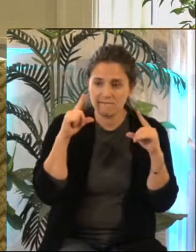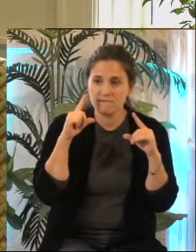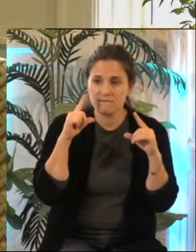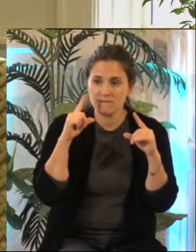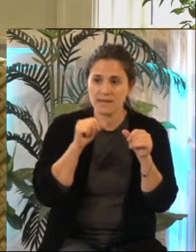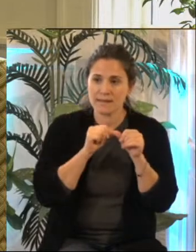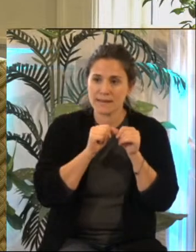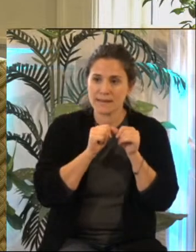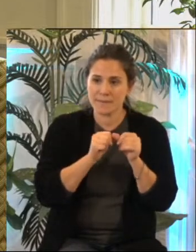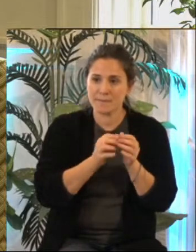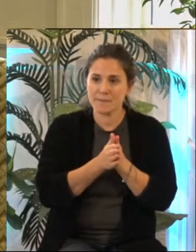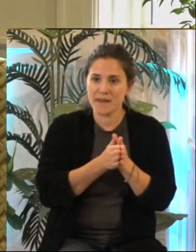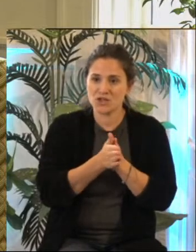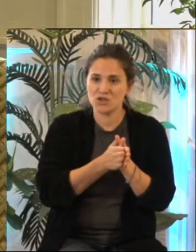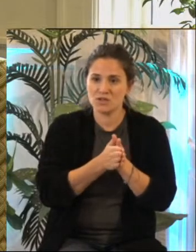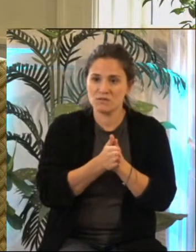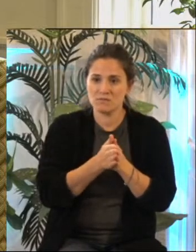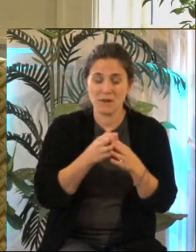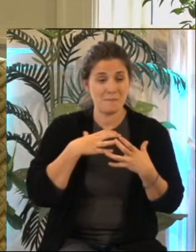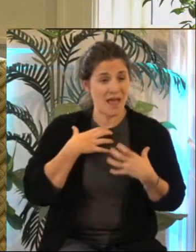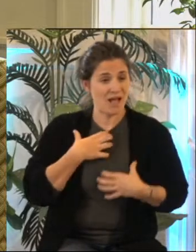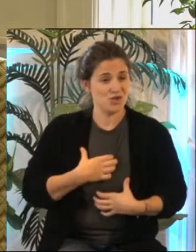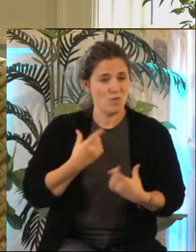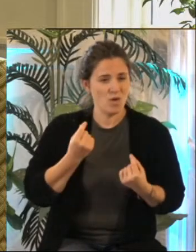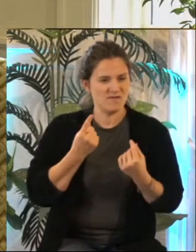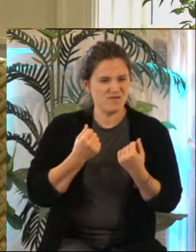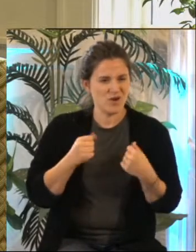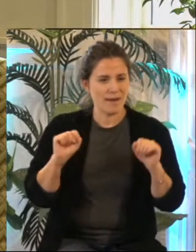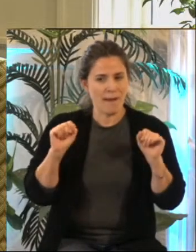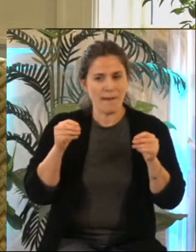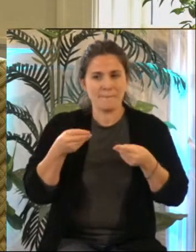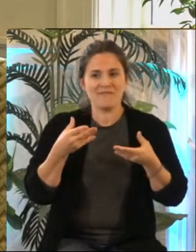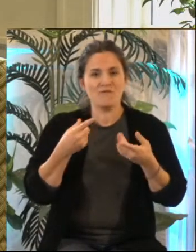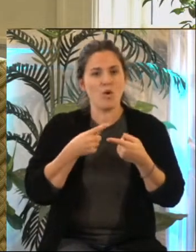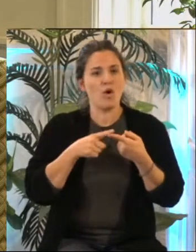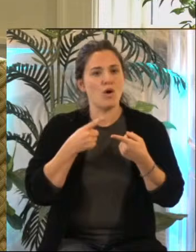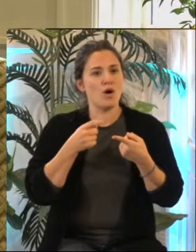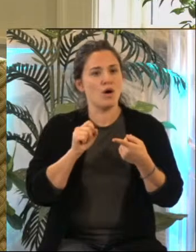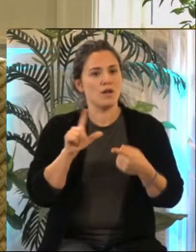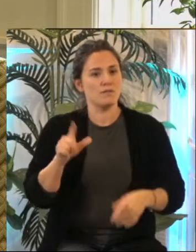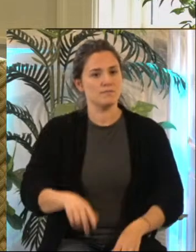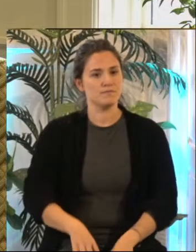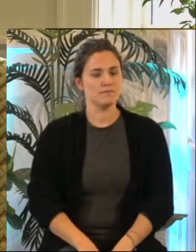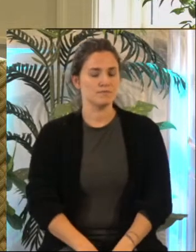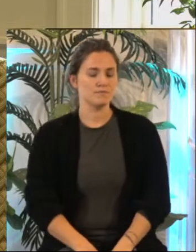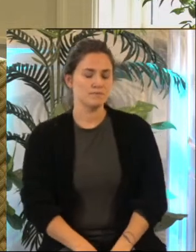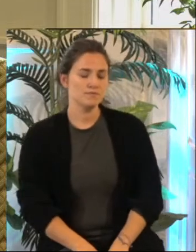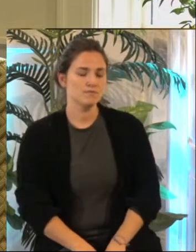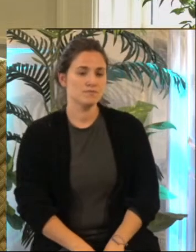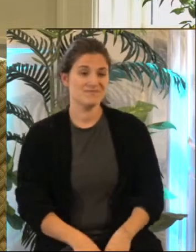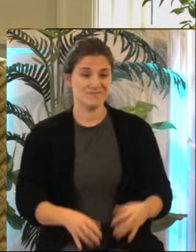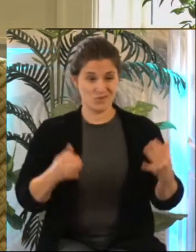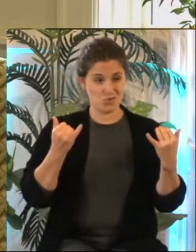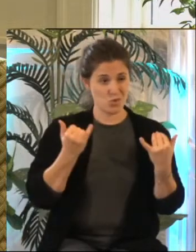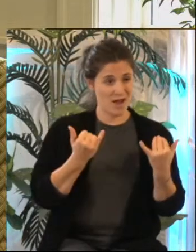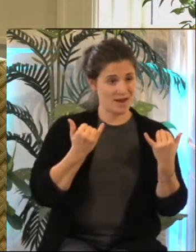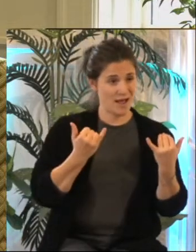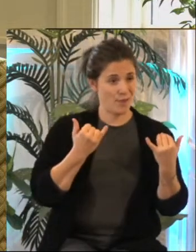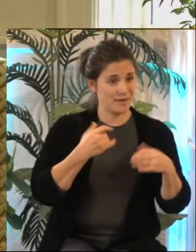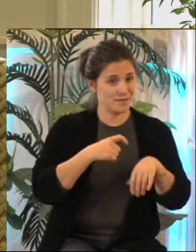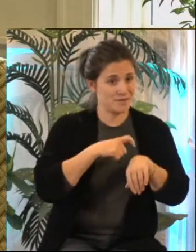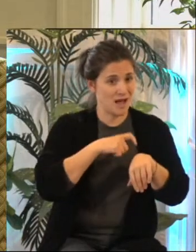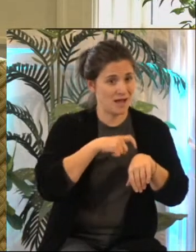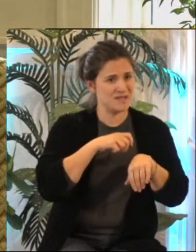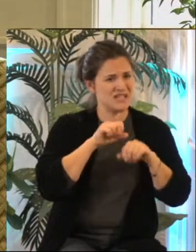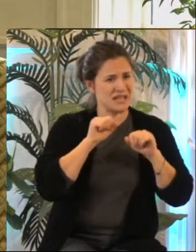alive. Passion for freedom for all people. In these disheartening times, it's so important. We can get so exhausted,